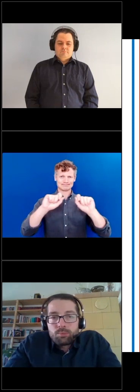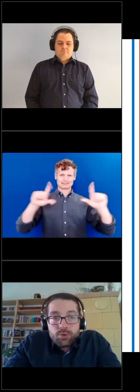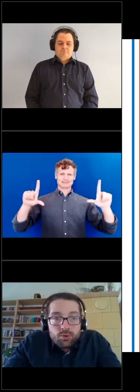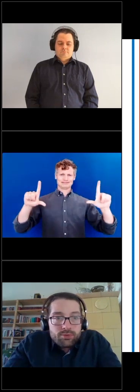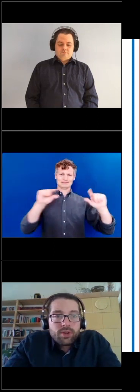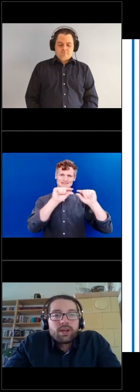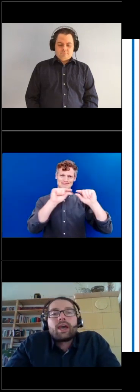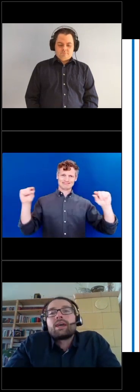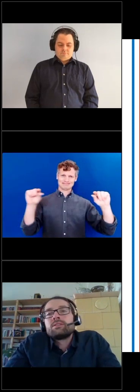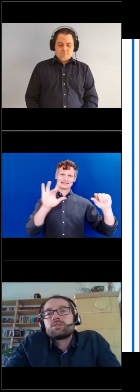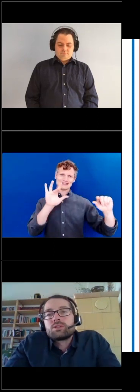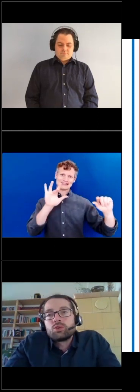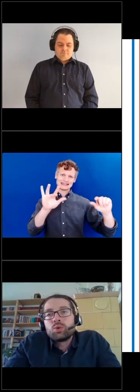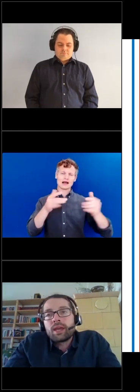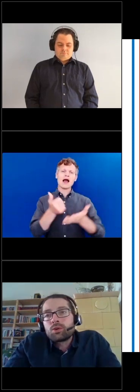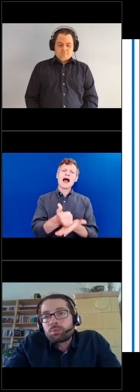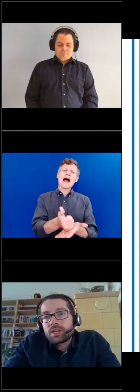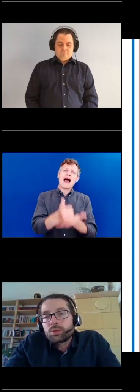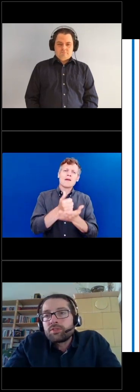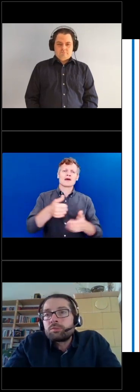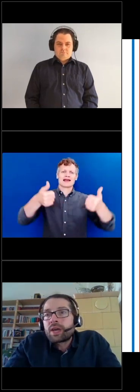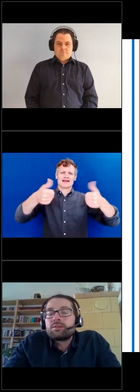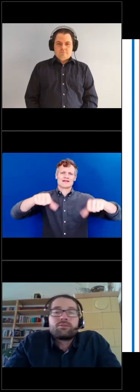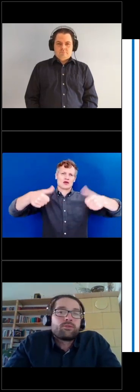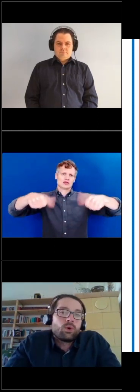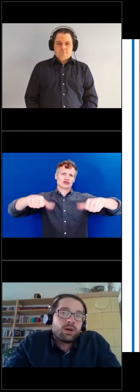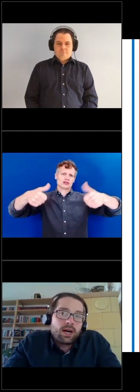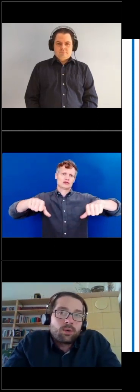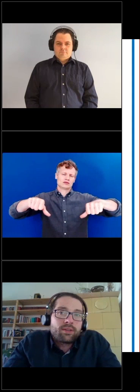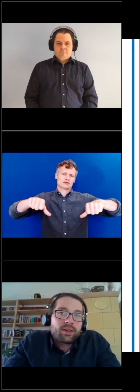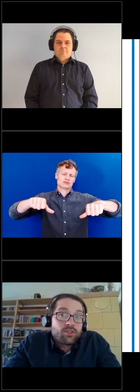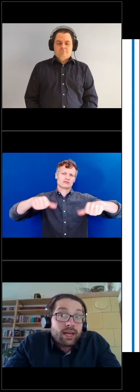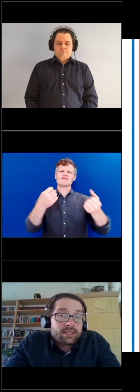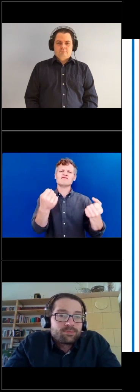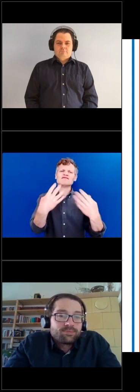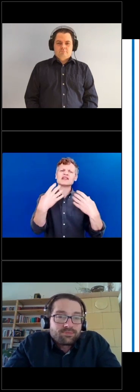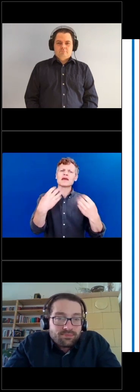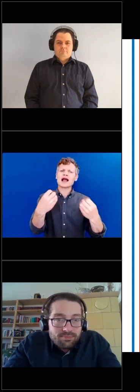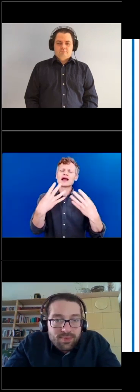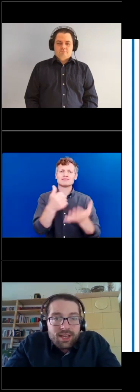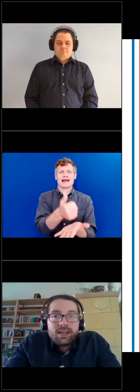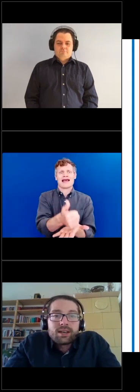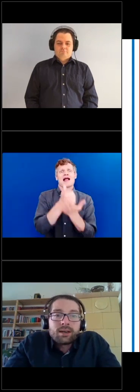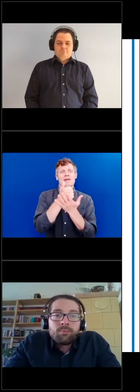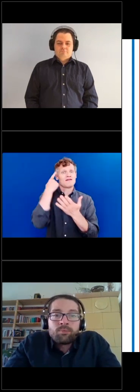us to improve and to incorporate your feedback for our other trainings.